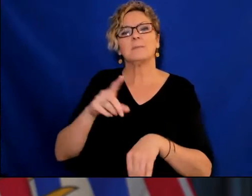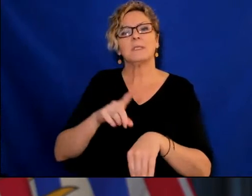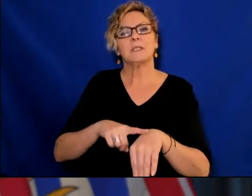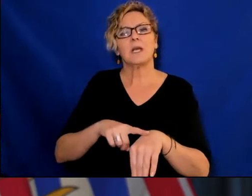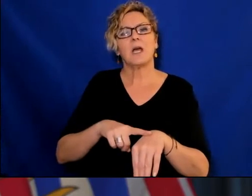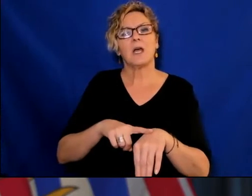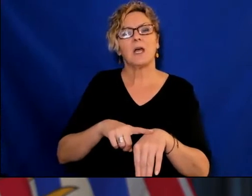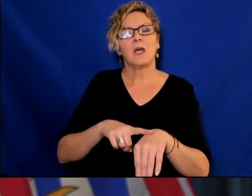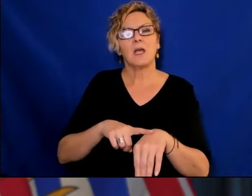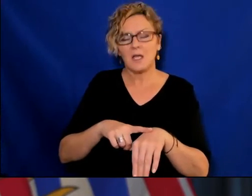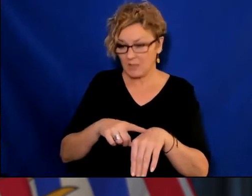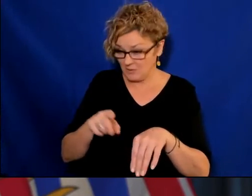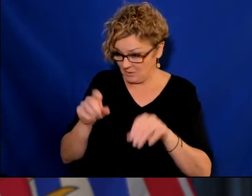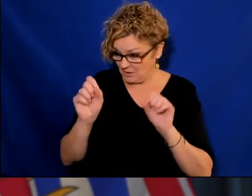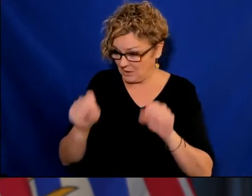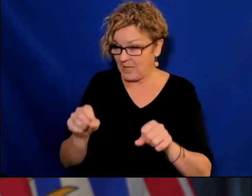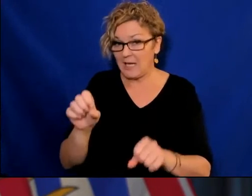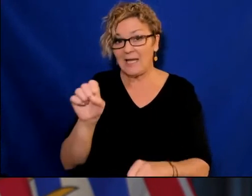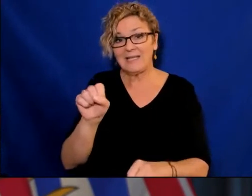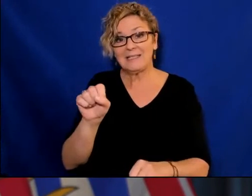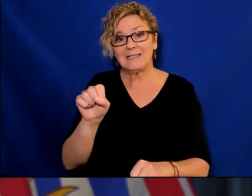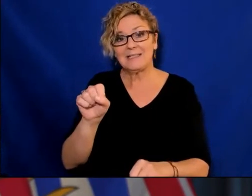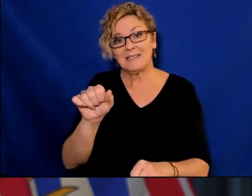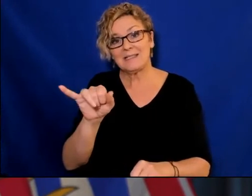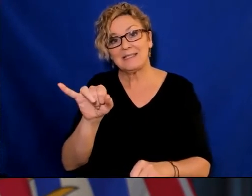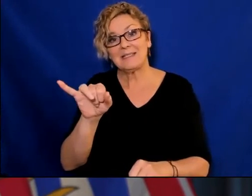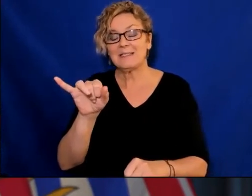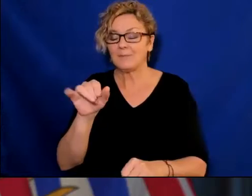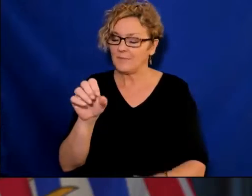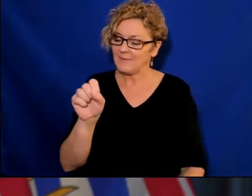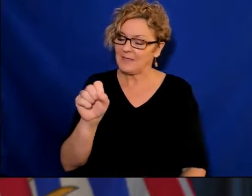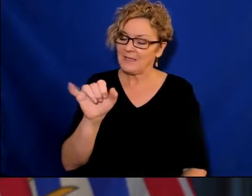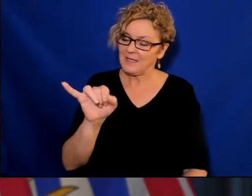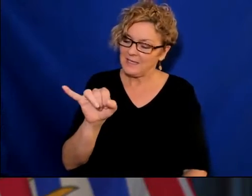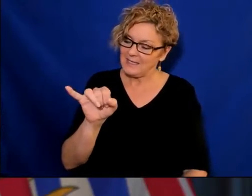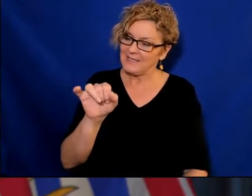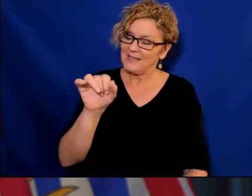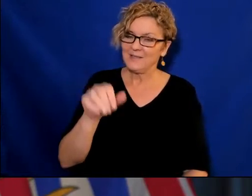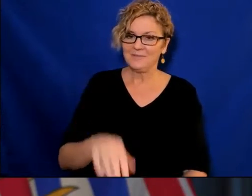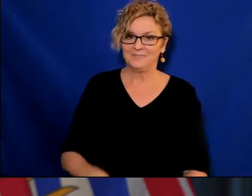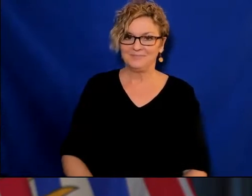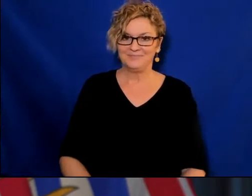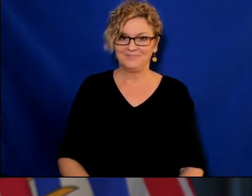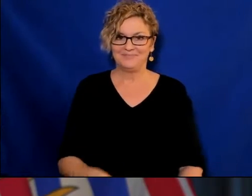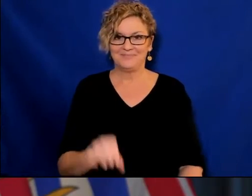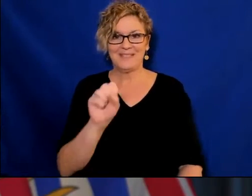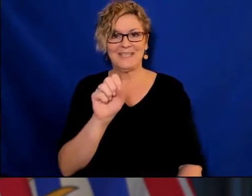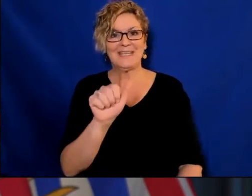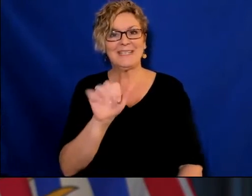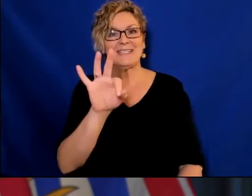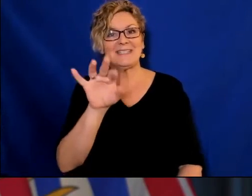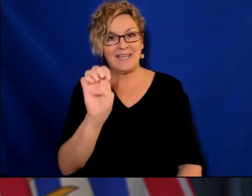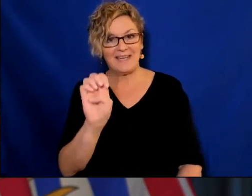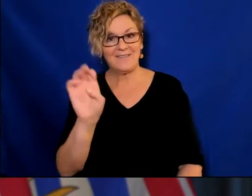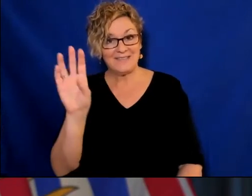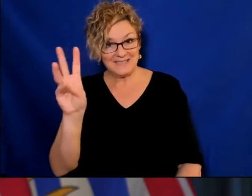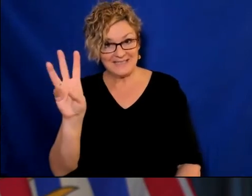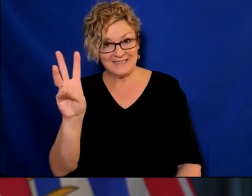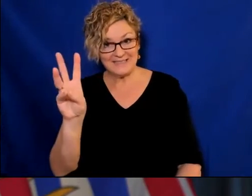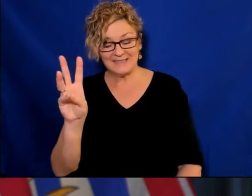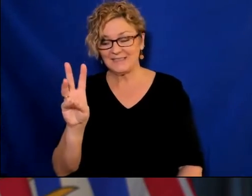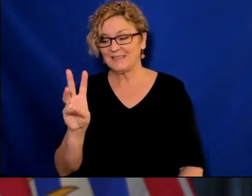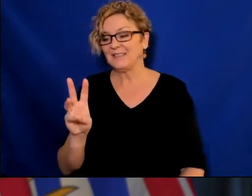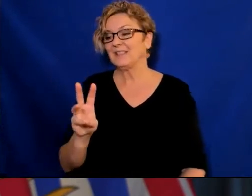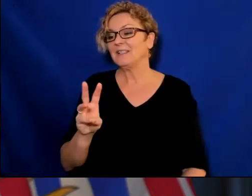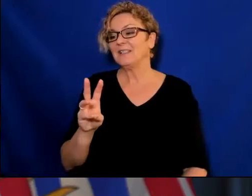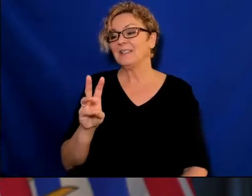Christmas? I don't know the answer to that yet. What we're telling people right now, and this is because of